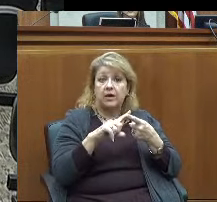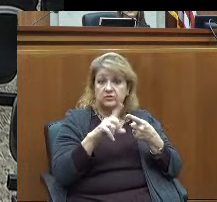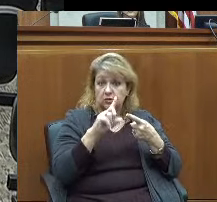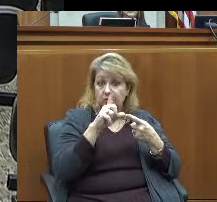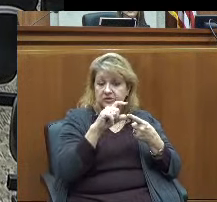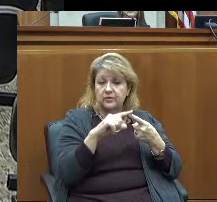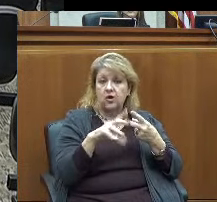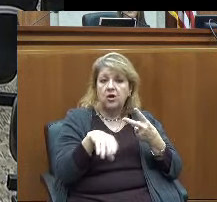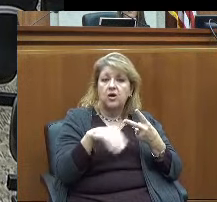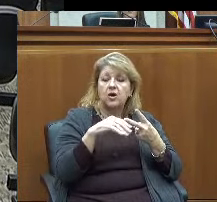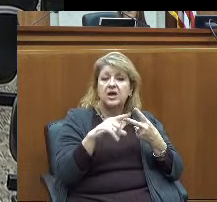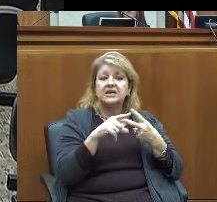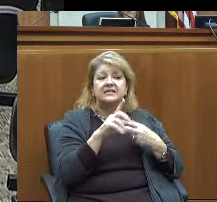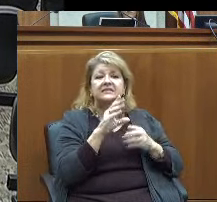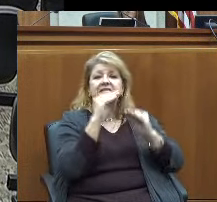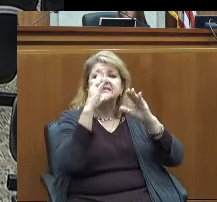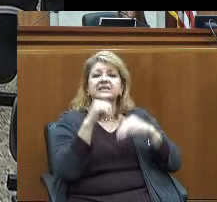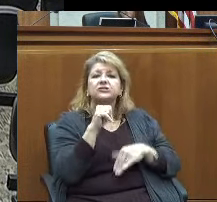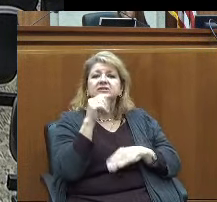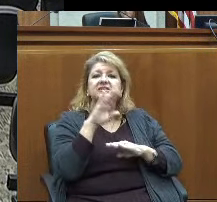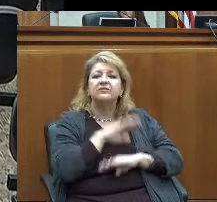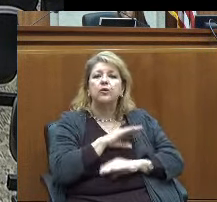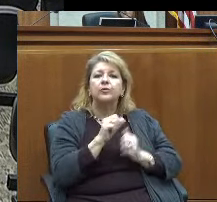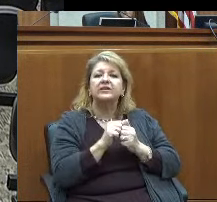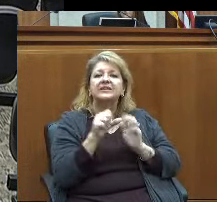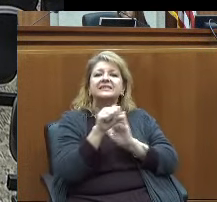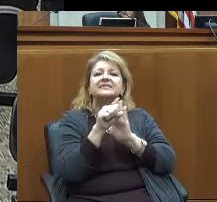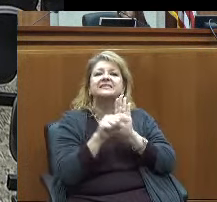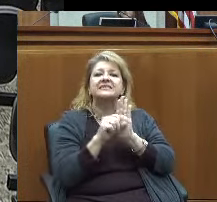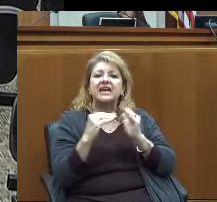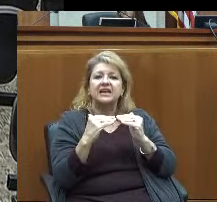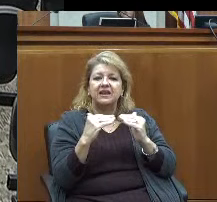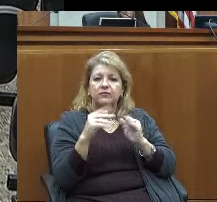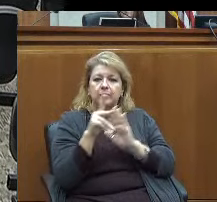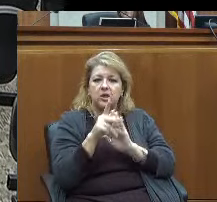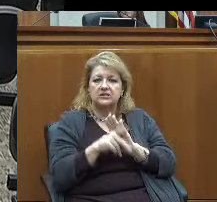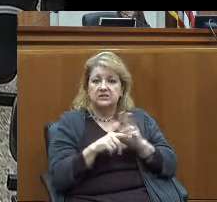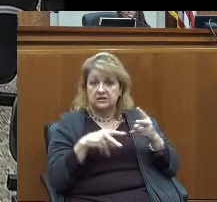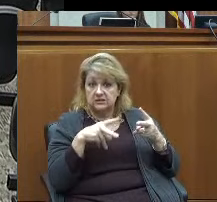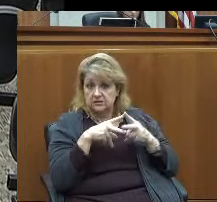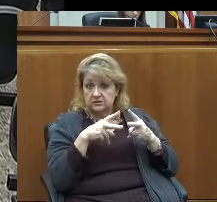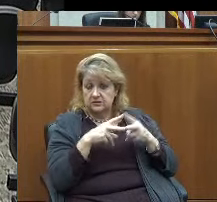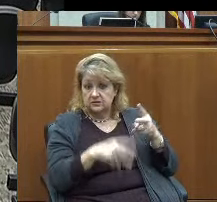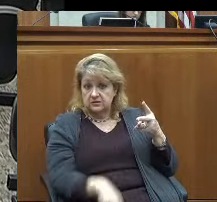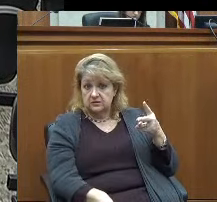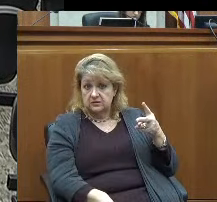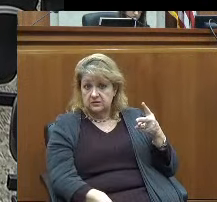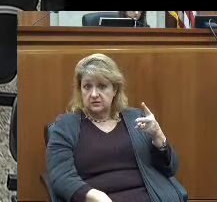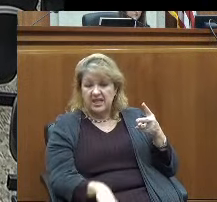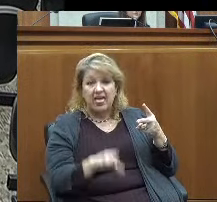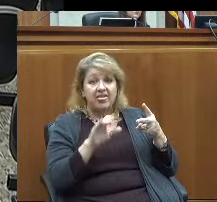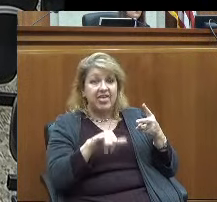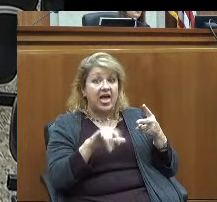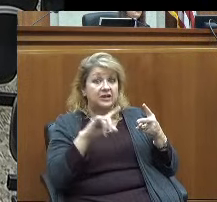question that indicates teacher dissatisfaction with state level policies, and it's never been